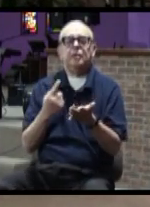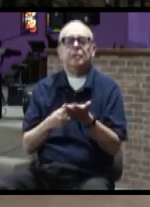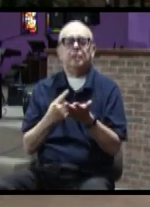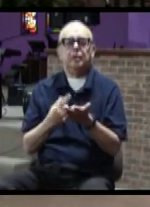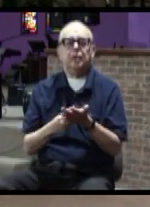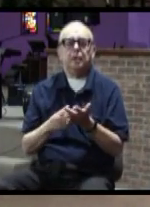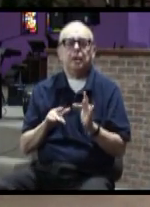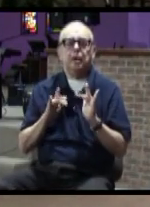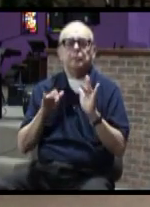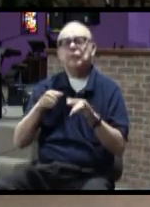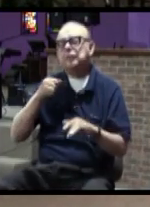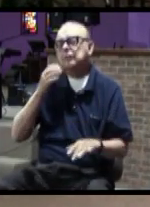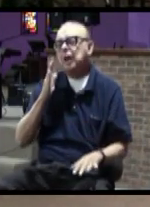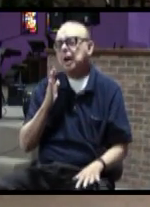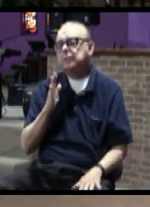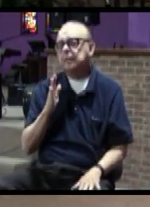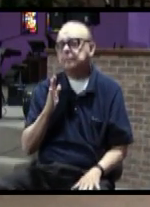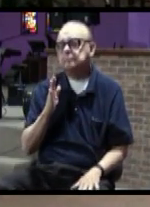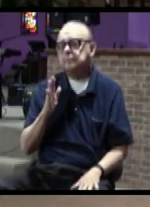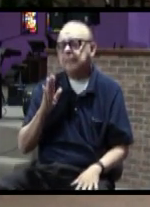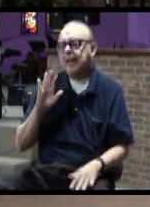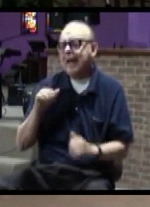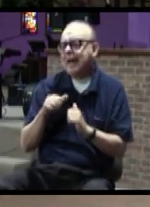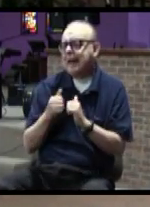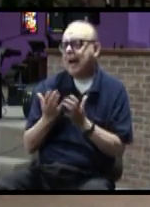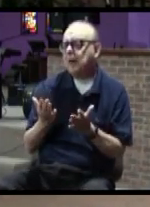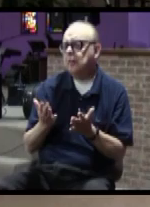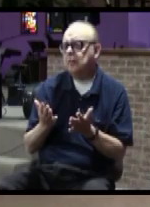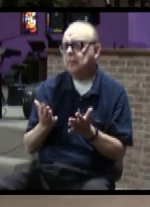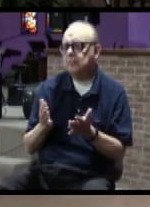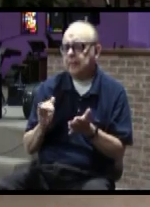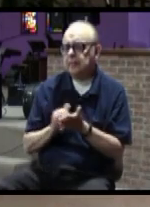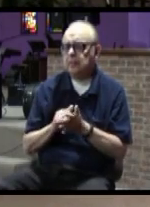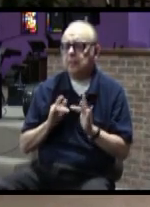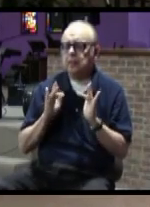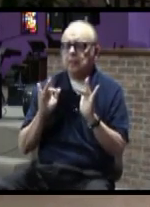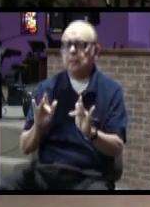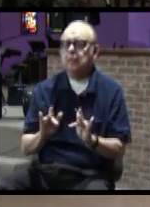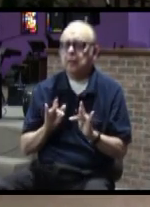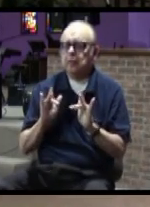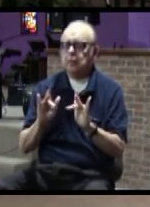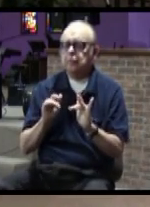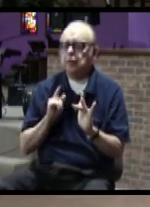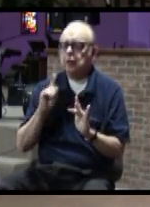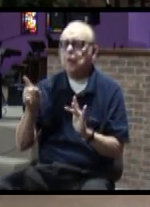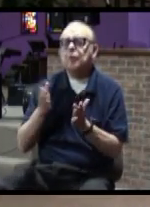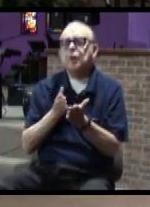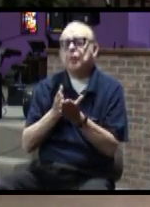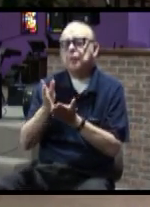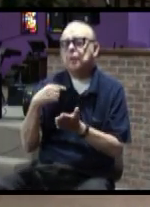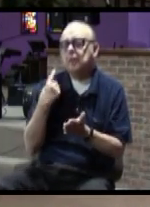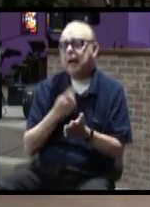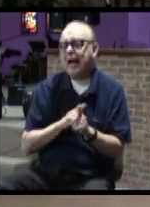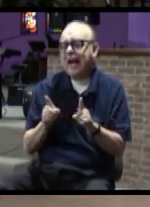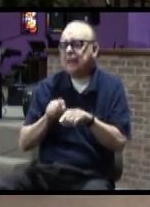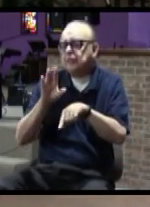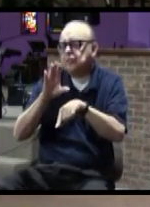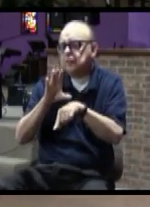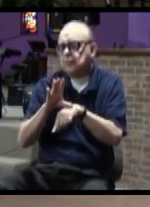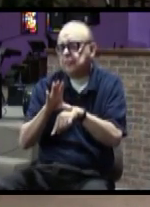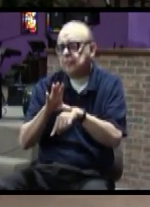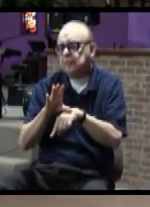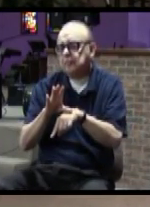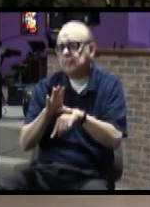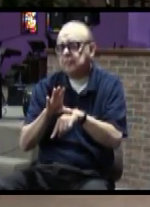about the mercy of God and how that mercy should come through us